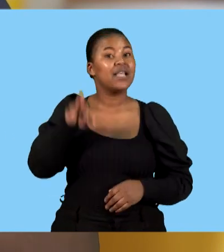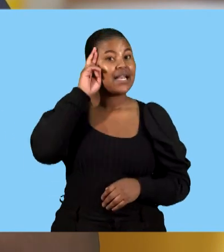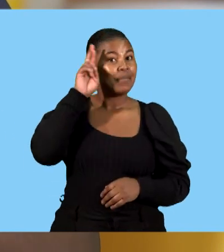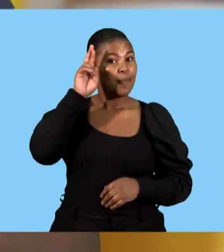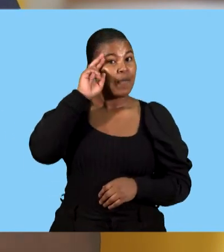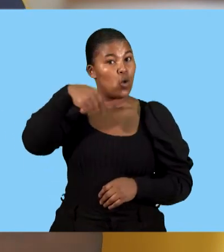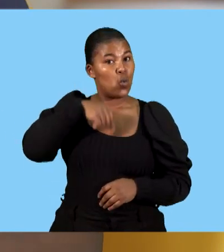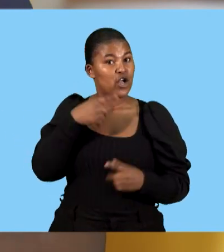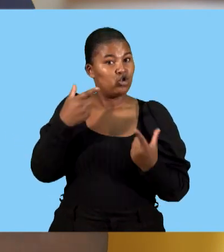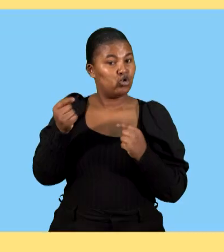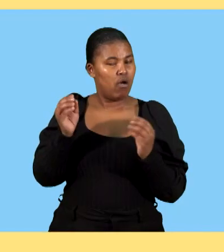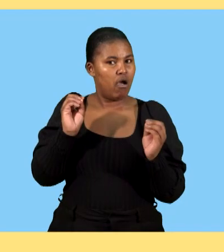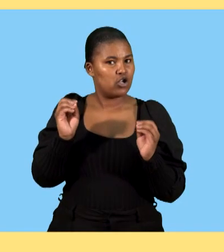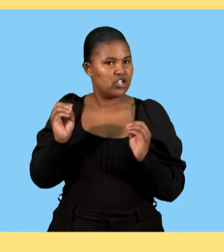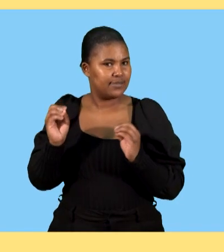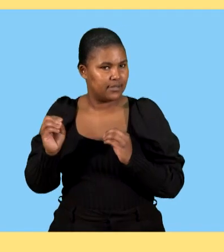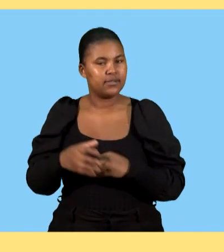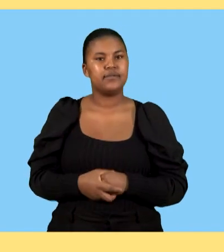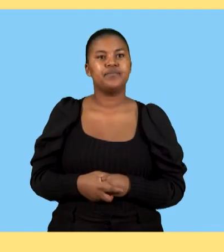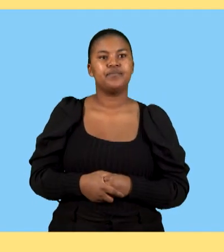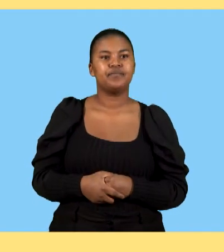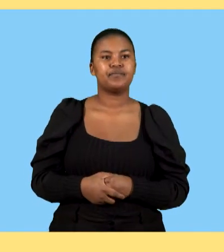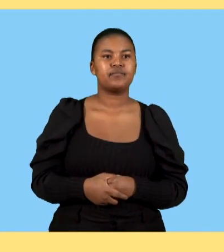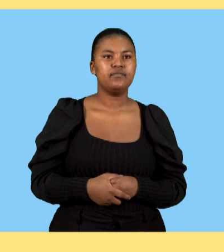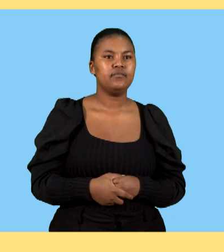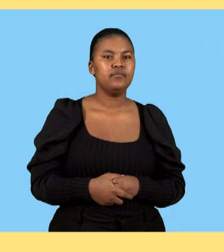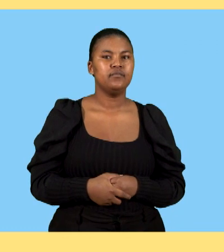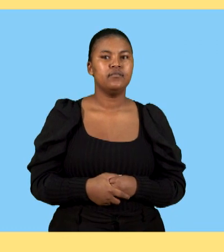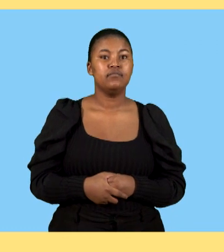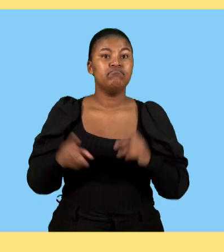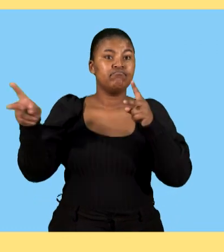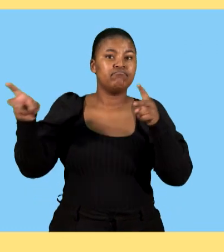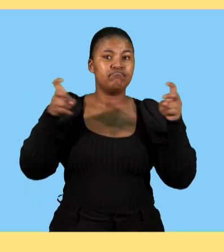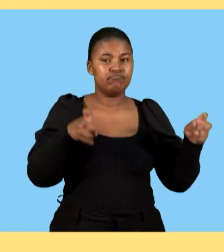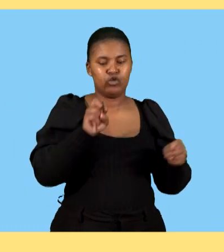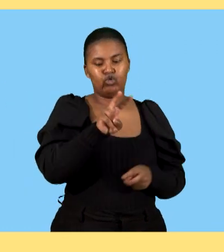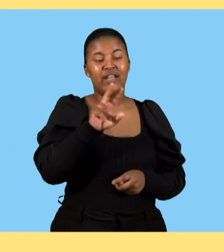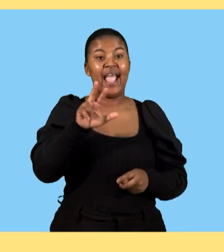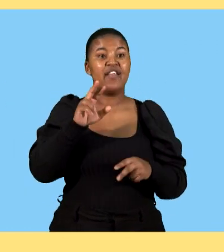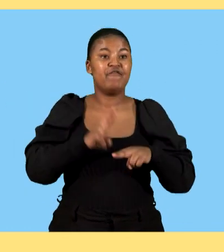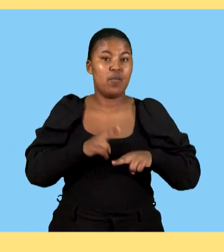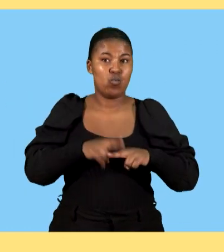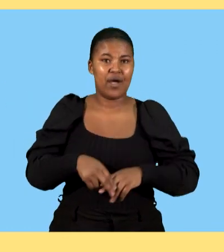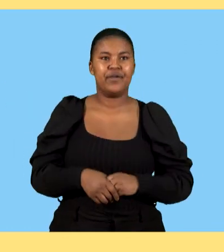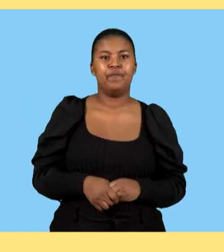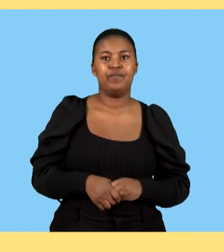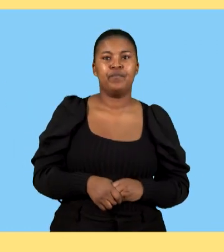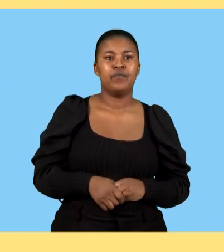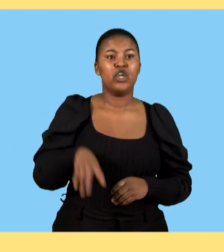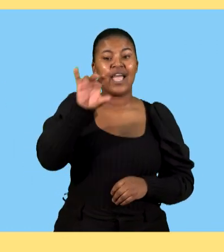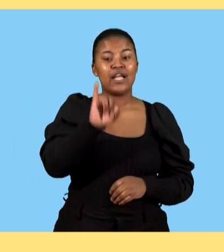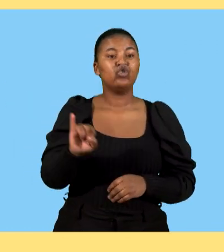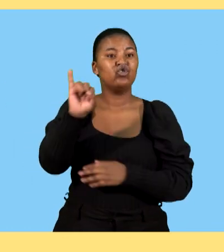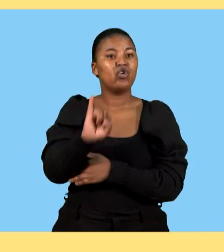adjustments. Here we have an extract from the pre-adjustment trial balance as of 28 February. And we have insurance,